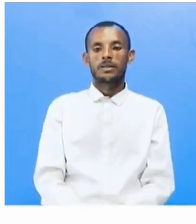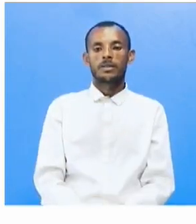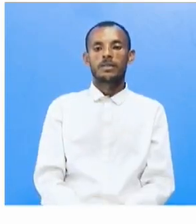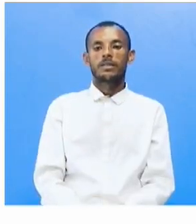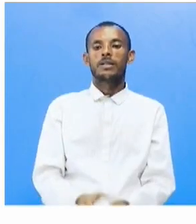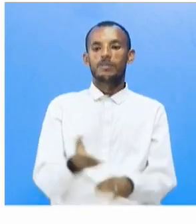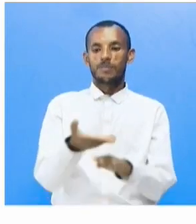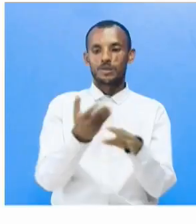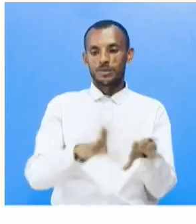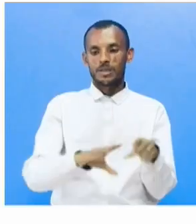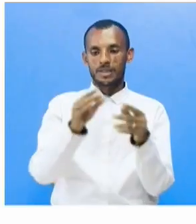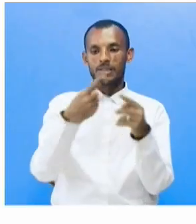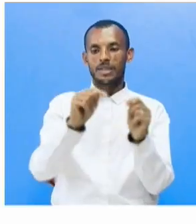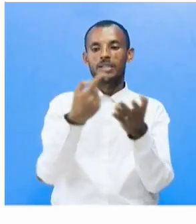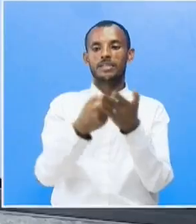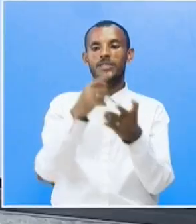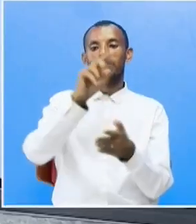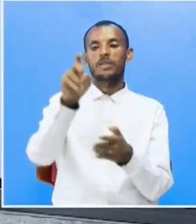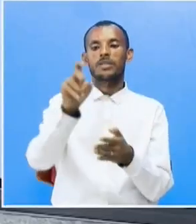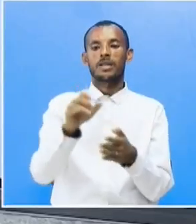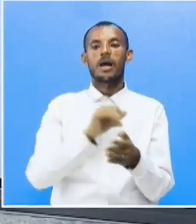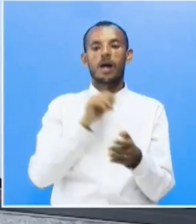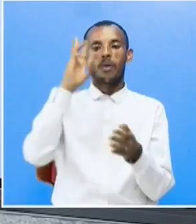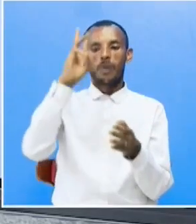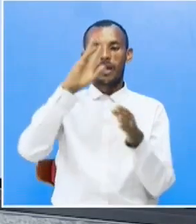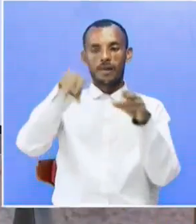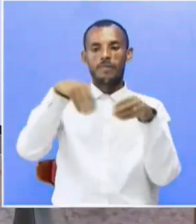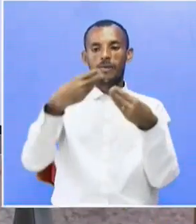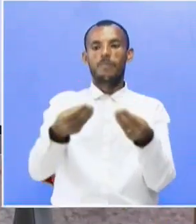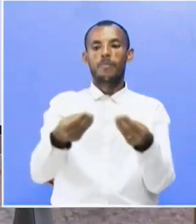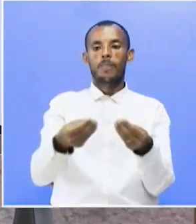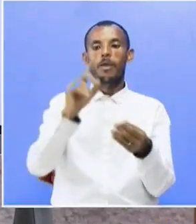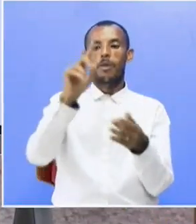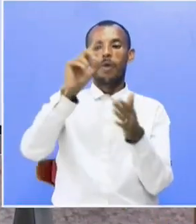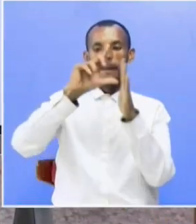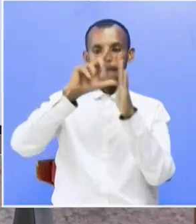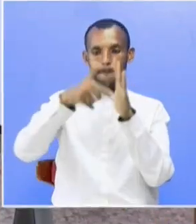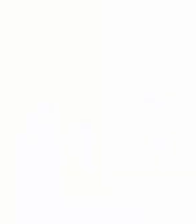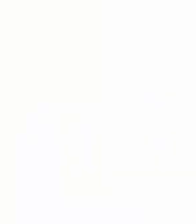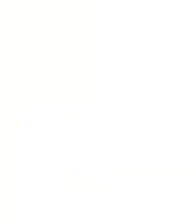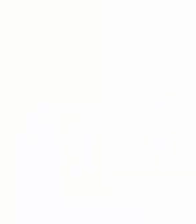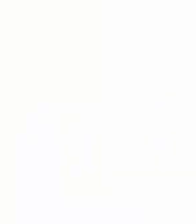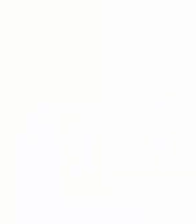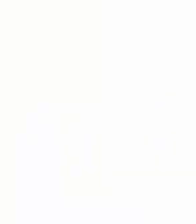Please, students, try this question. I'll give you 1 minute for this.